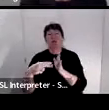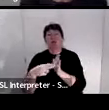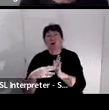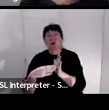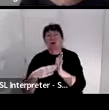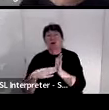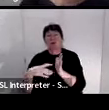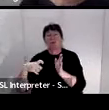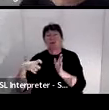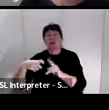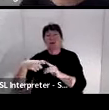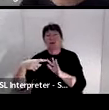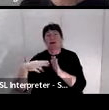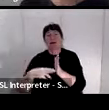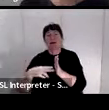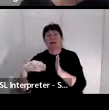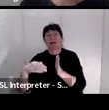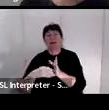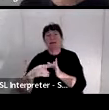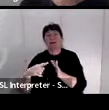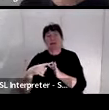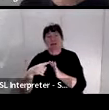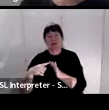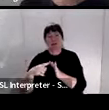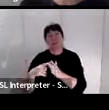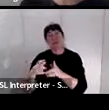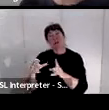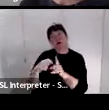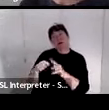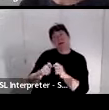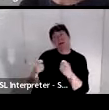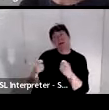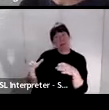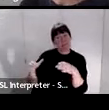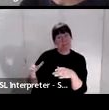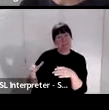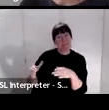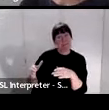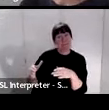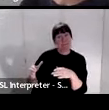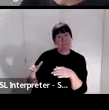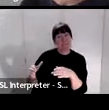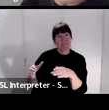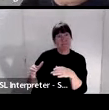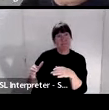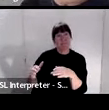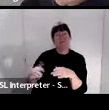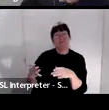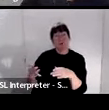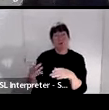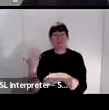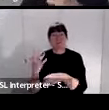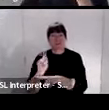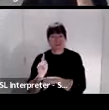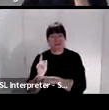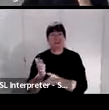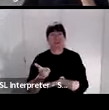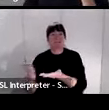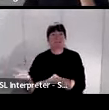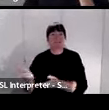we have Don and the team, if we have a team, for 15